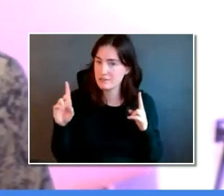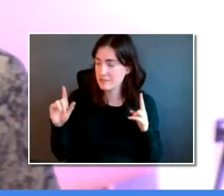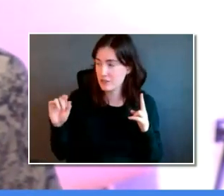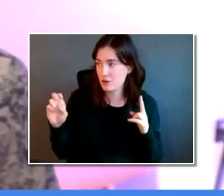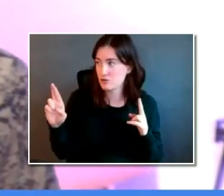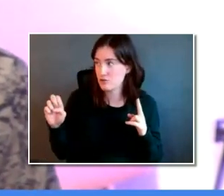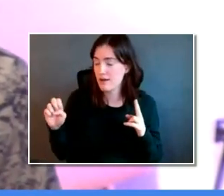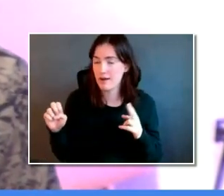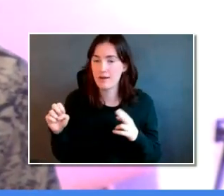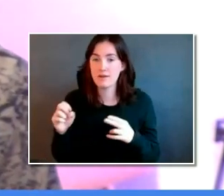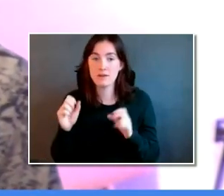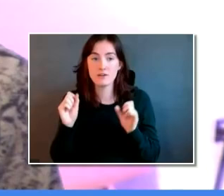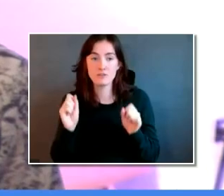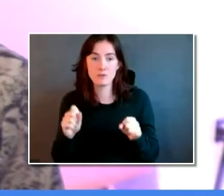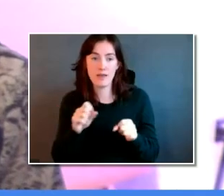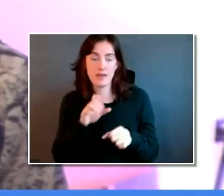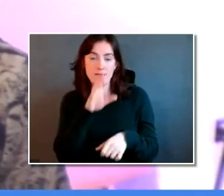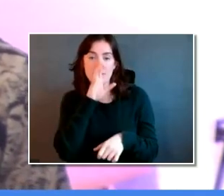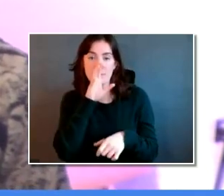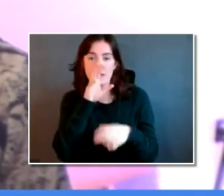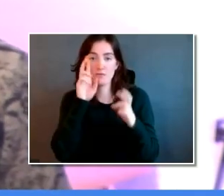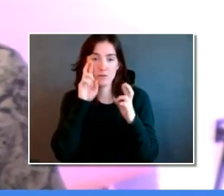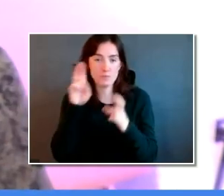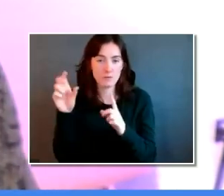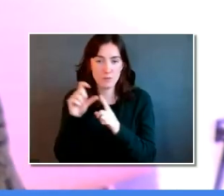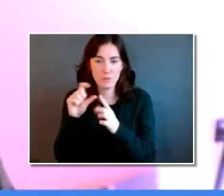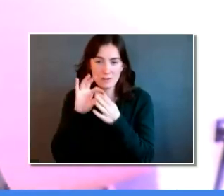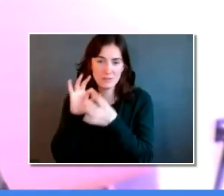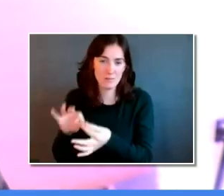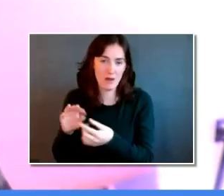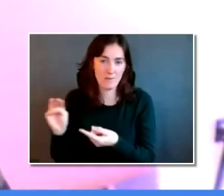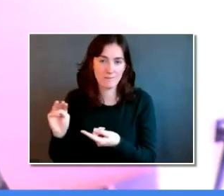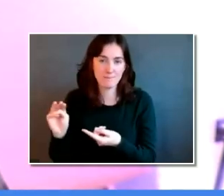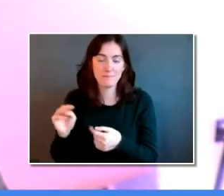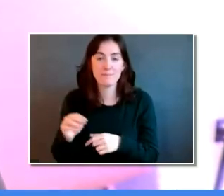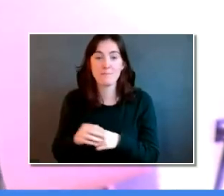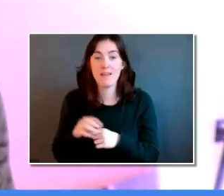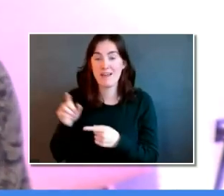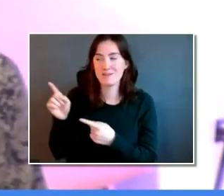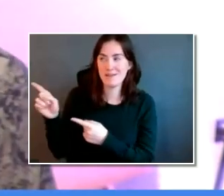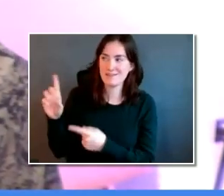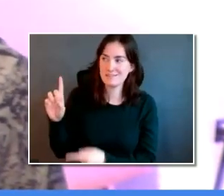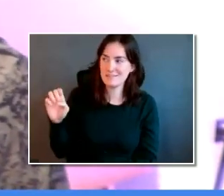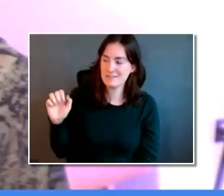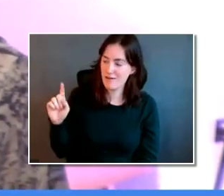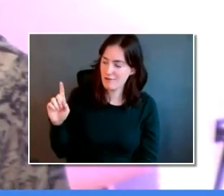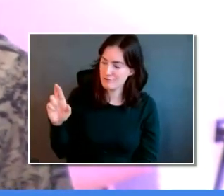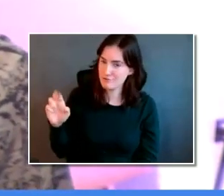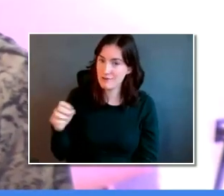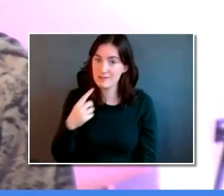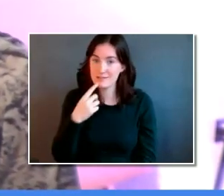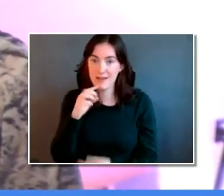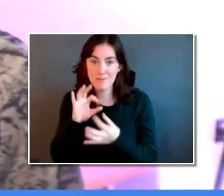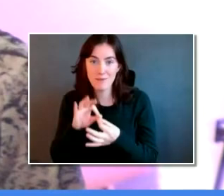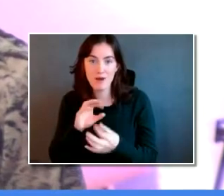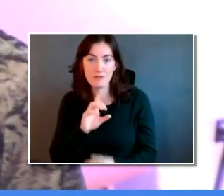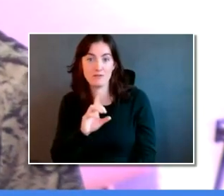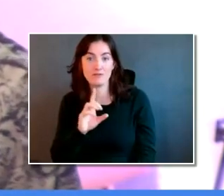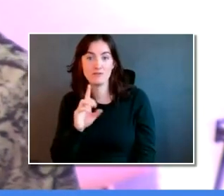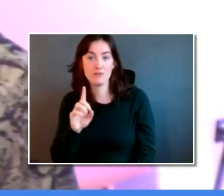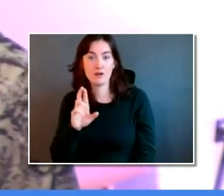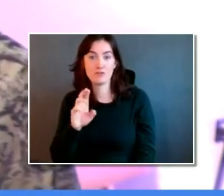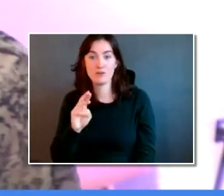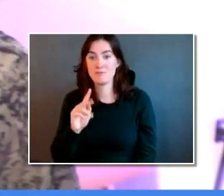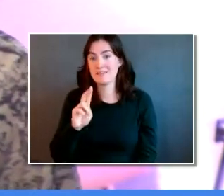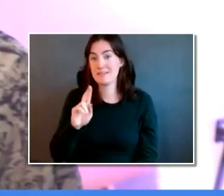these respectful words about her. And like DeAndre said about Dr. McKinney, if you don't know